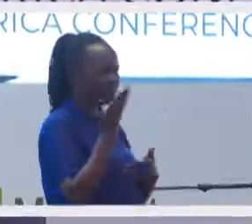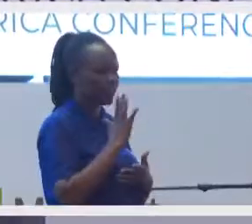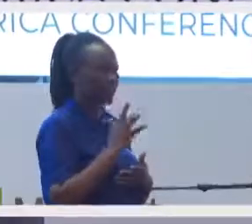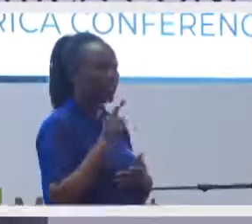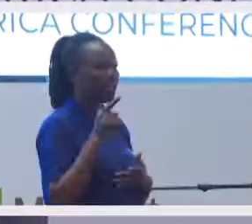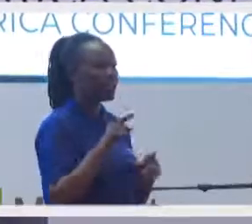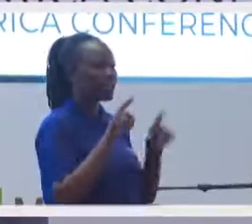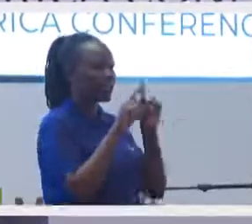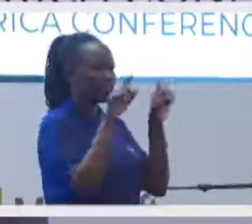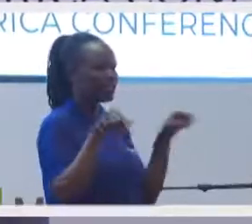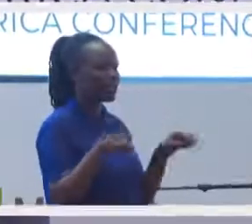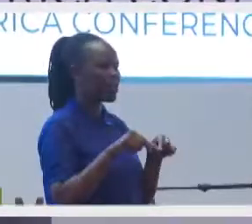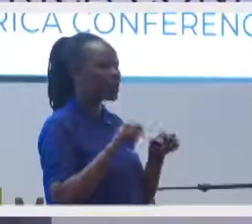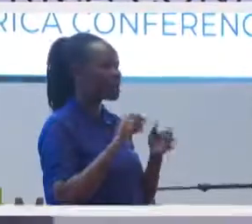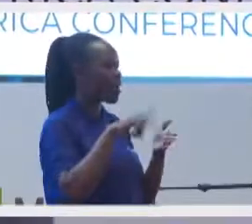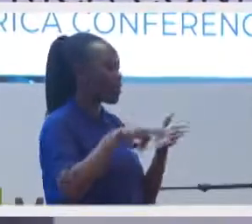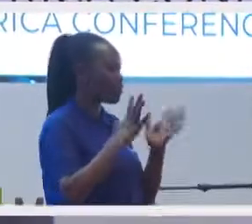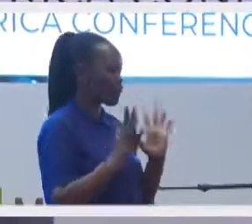screen reader